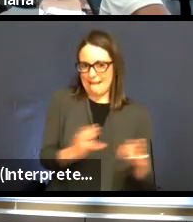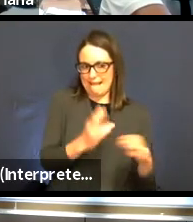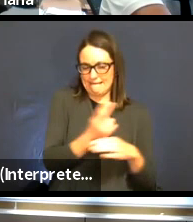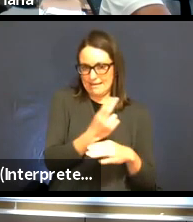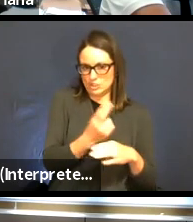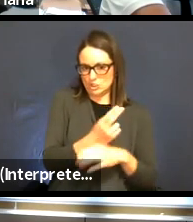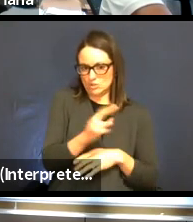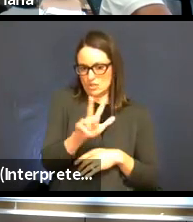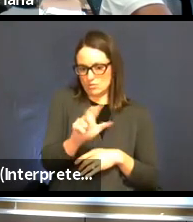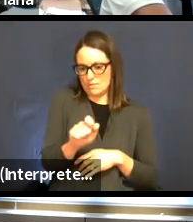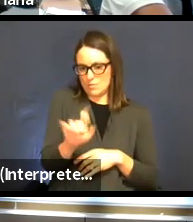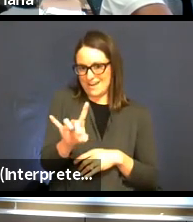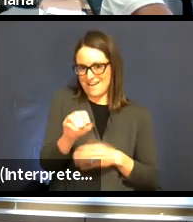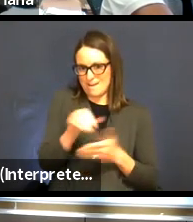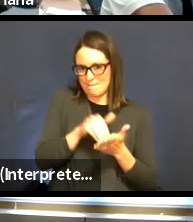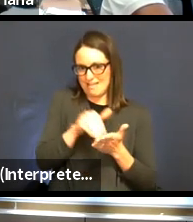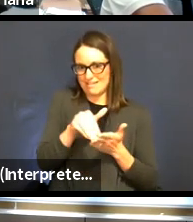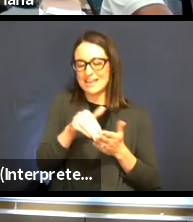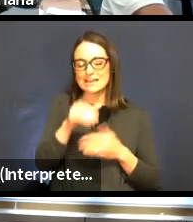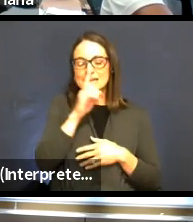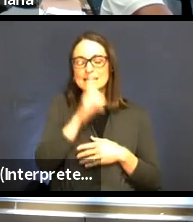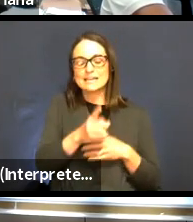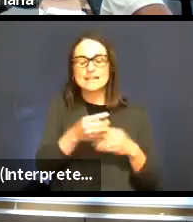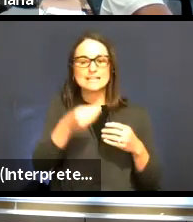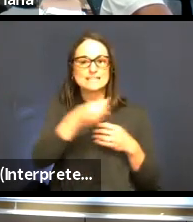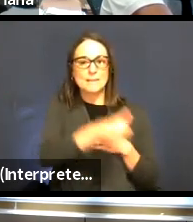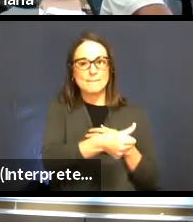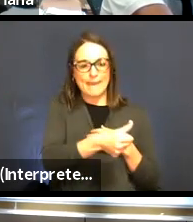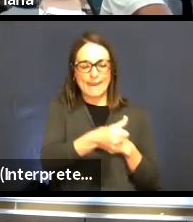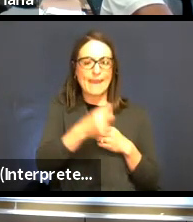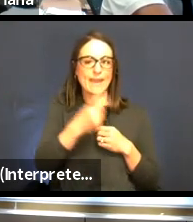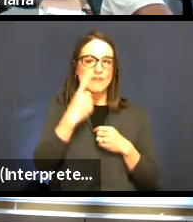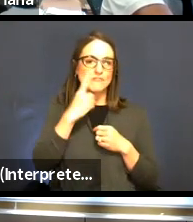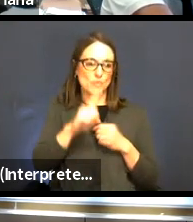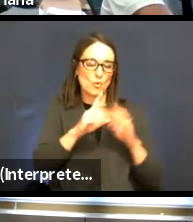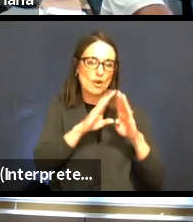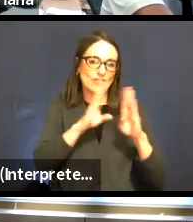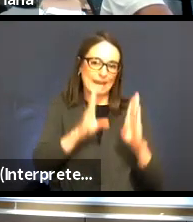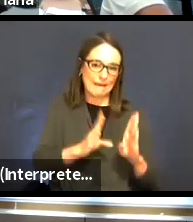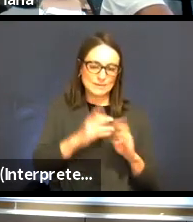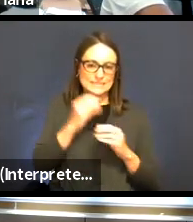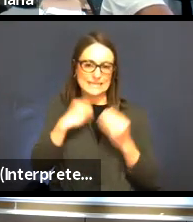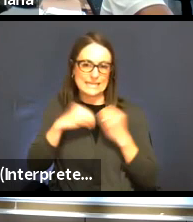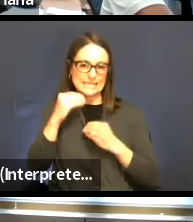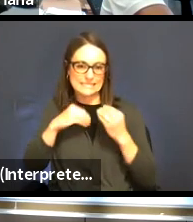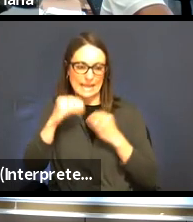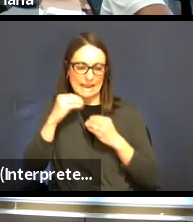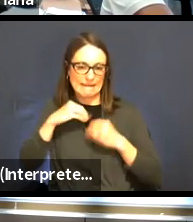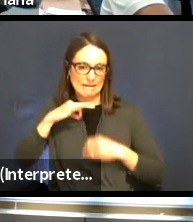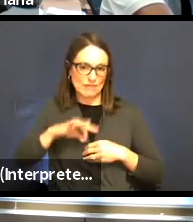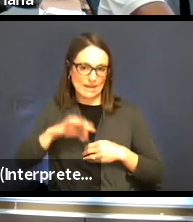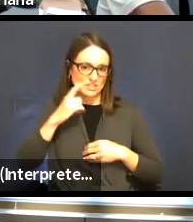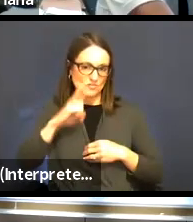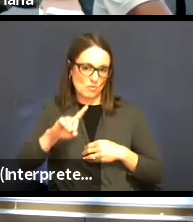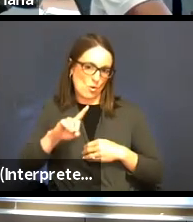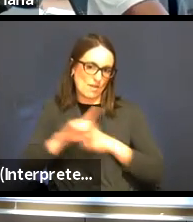help cover the costs of the housing and dining credits that we have given to students for the fall semester. That will not